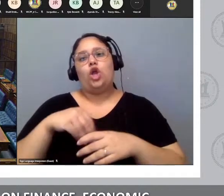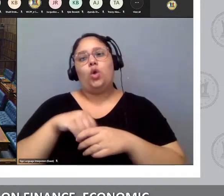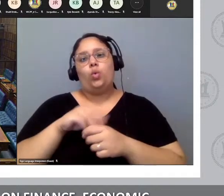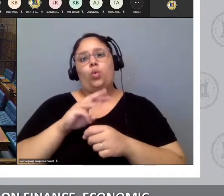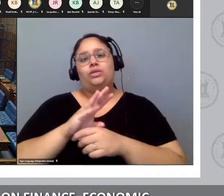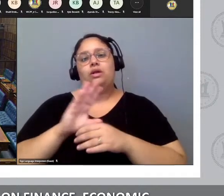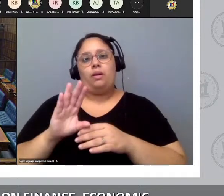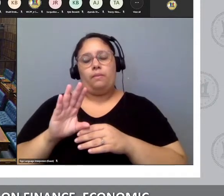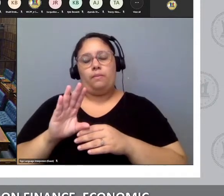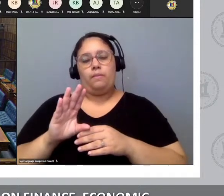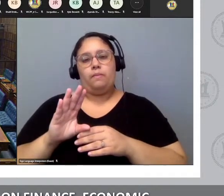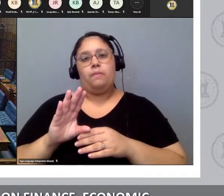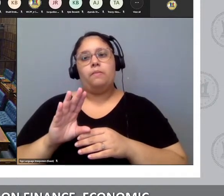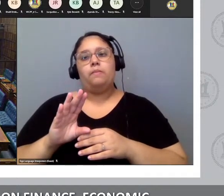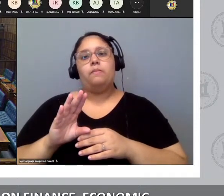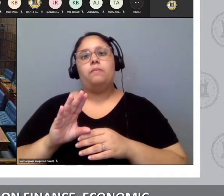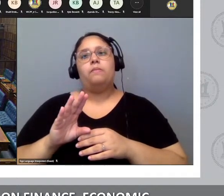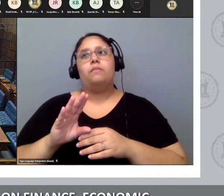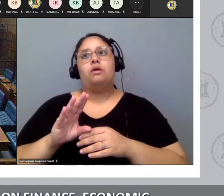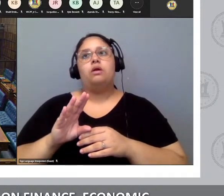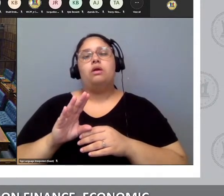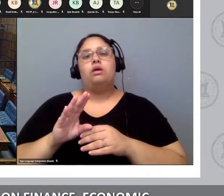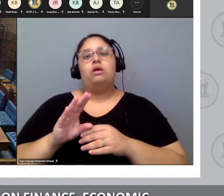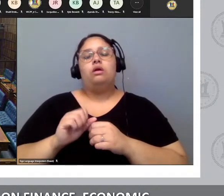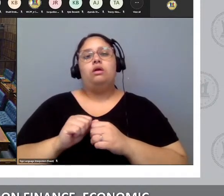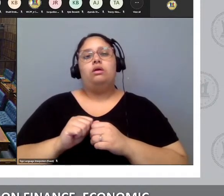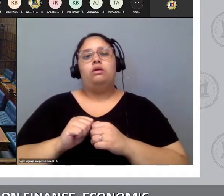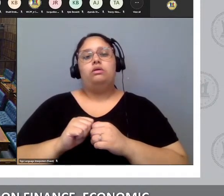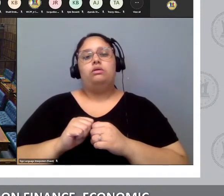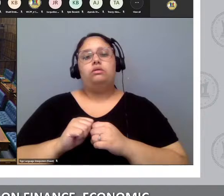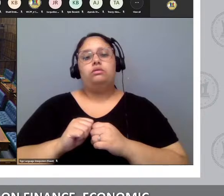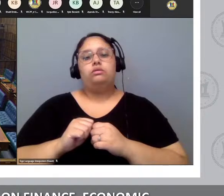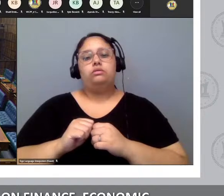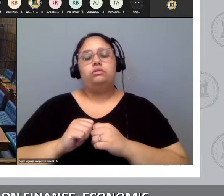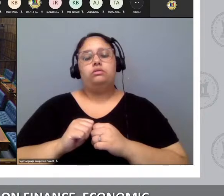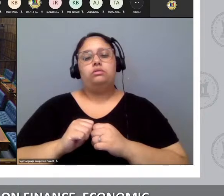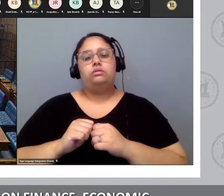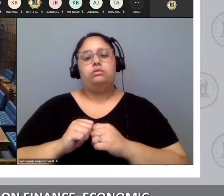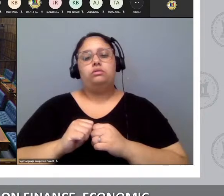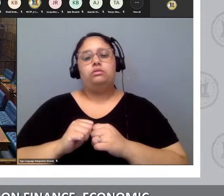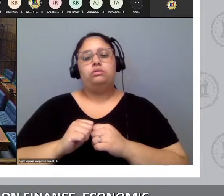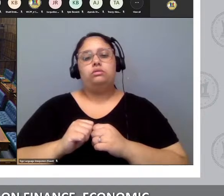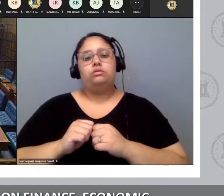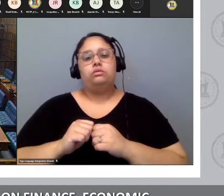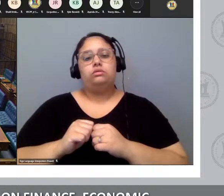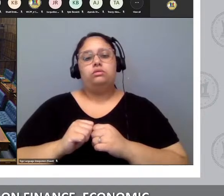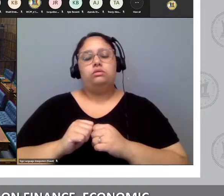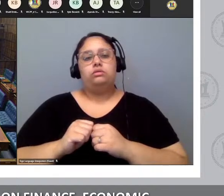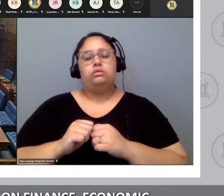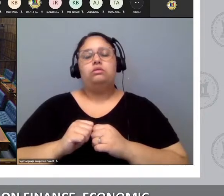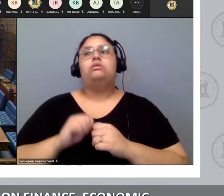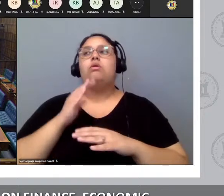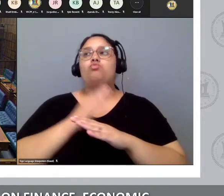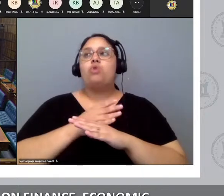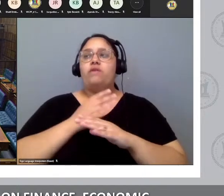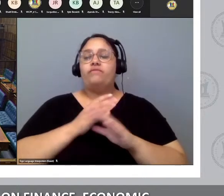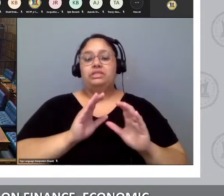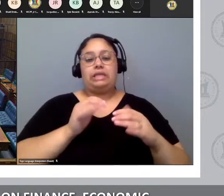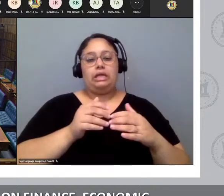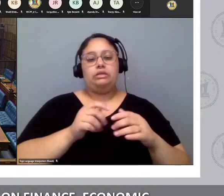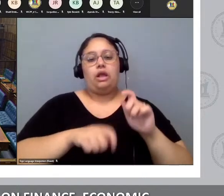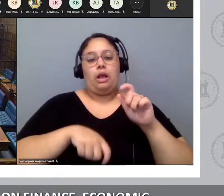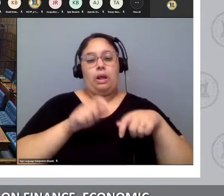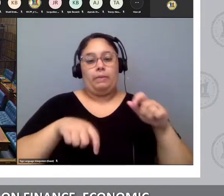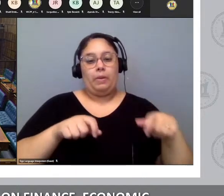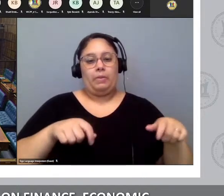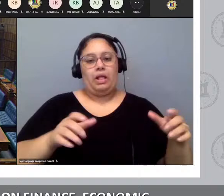Western Cape what would be the the number or percentage of private sector participation that would